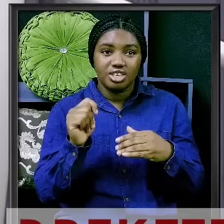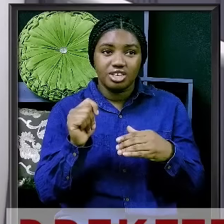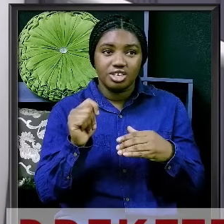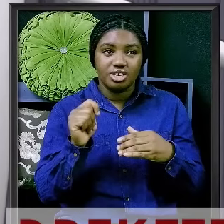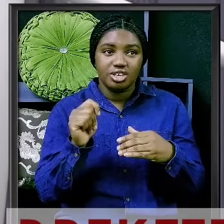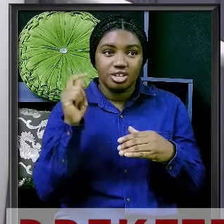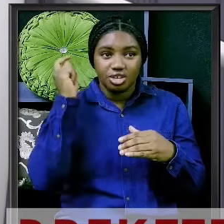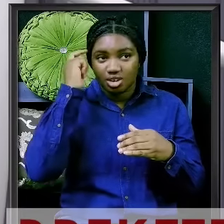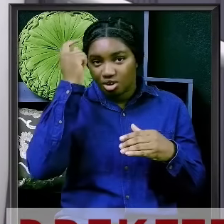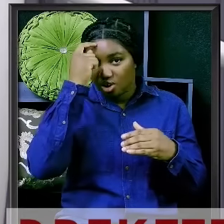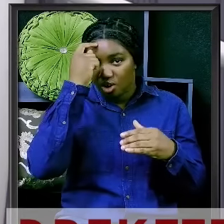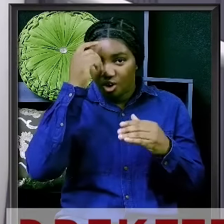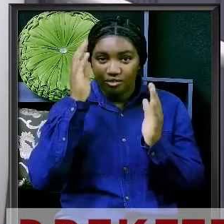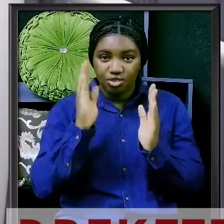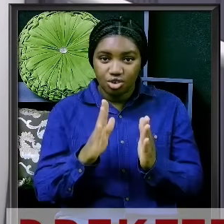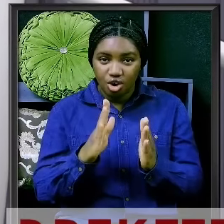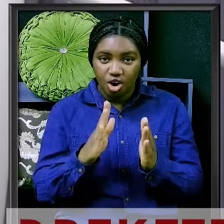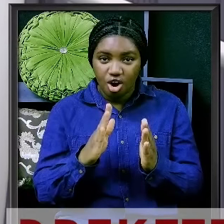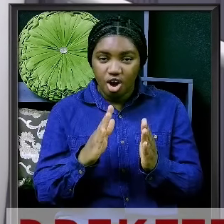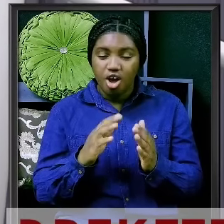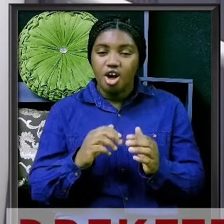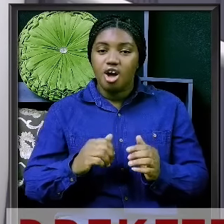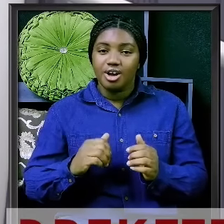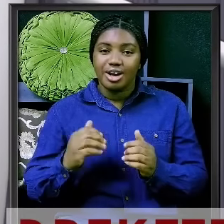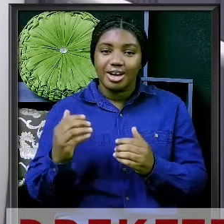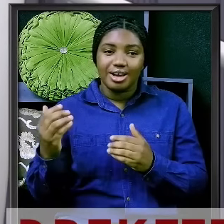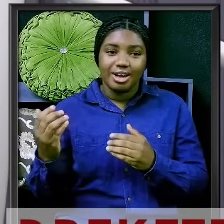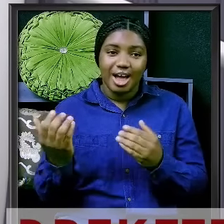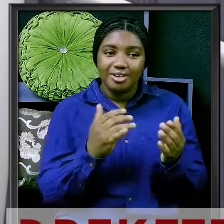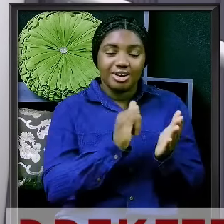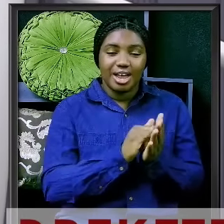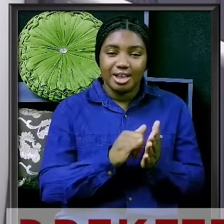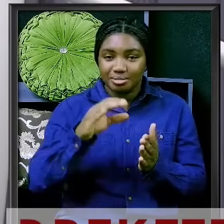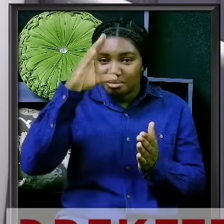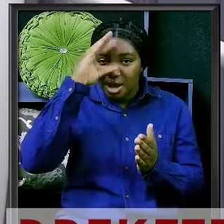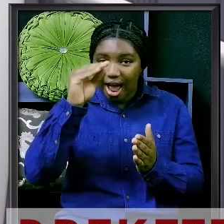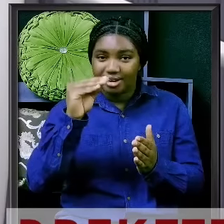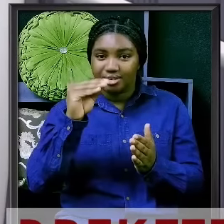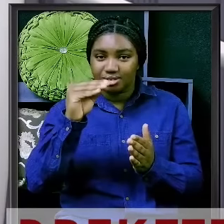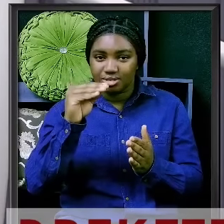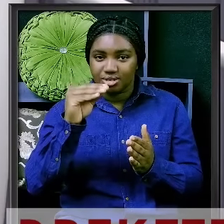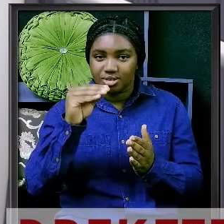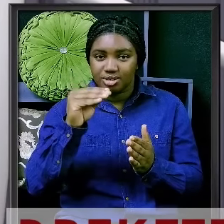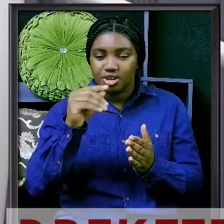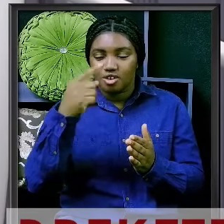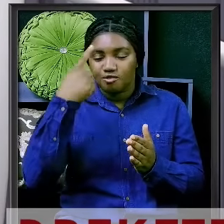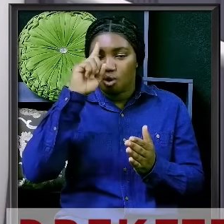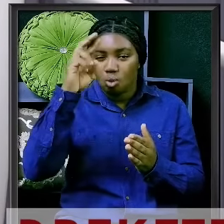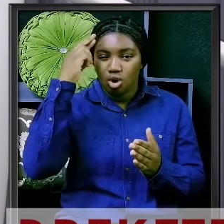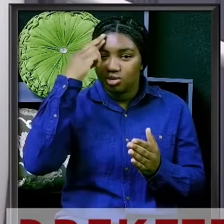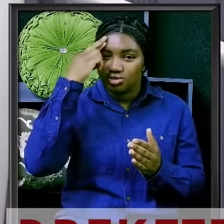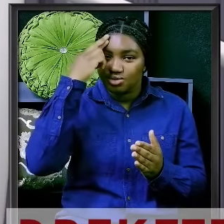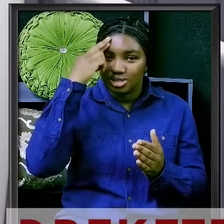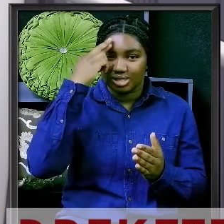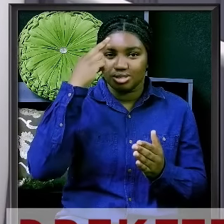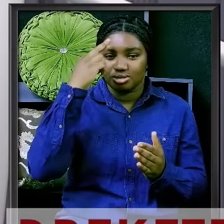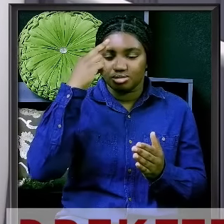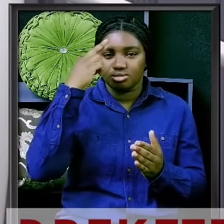reason we are not go mention on air. Now him make governor no fit to remove him as commissioner for capital city.